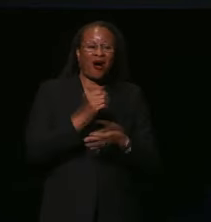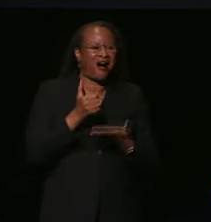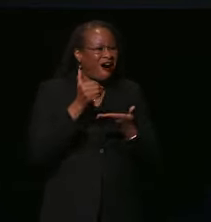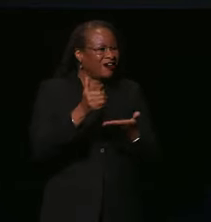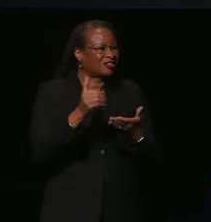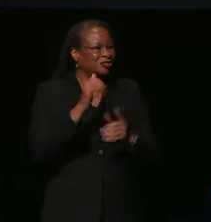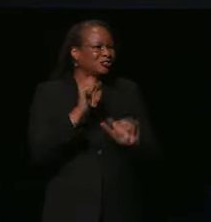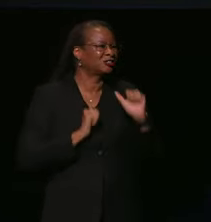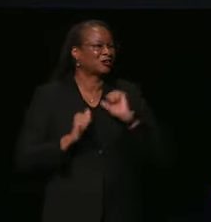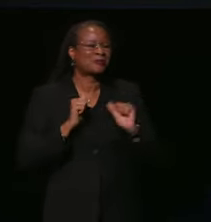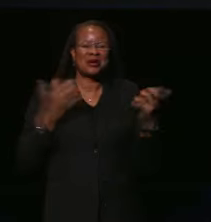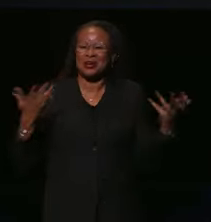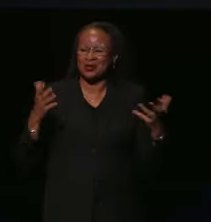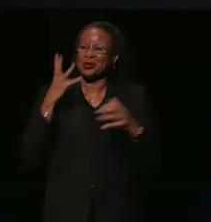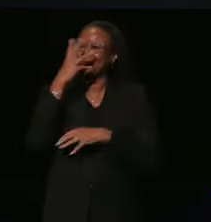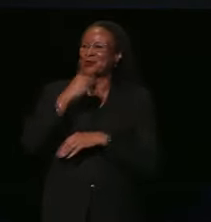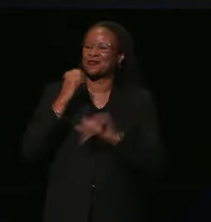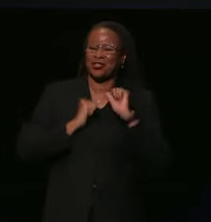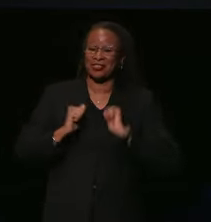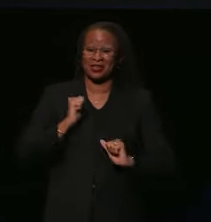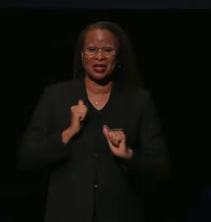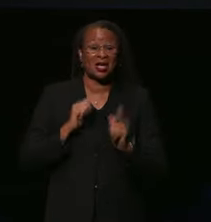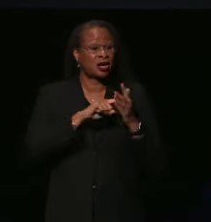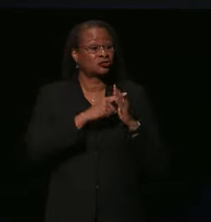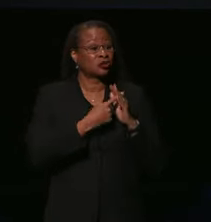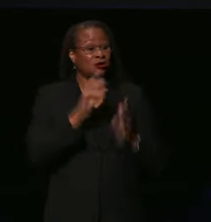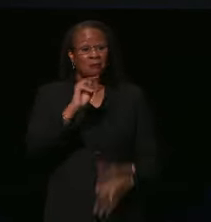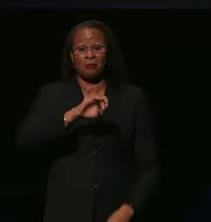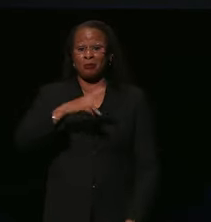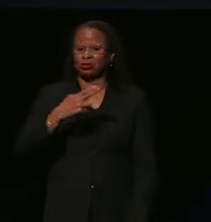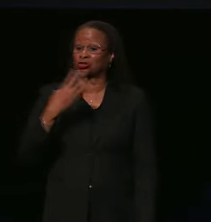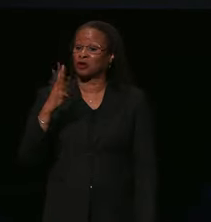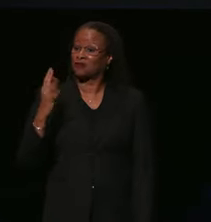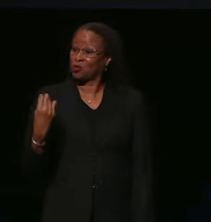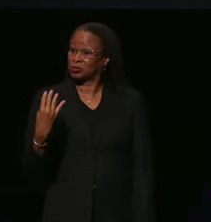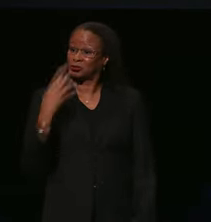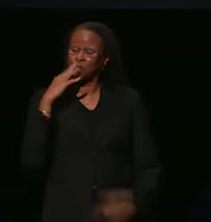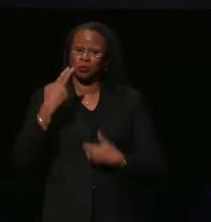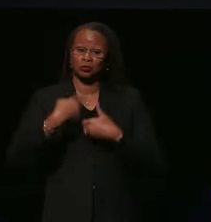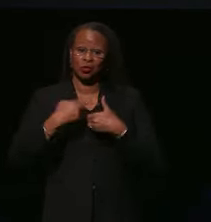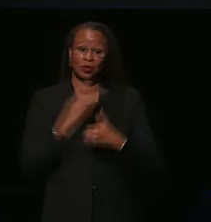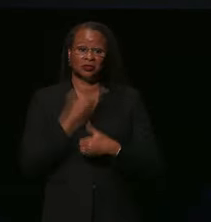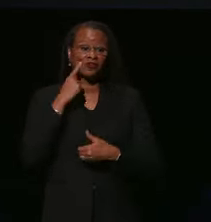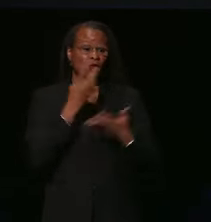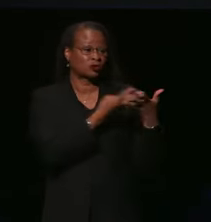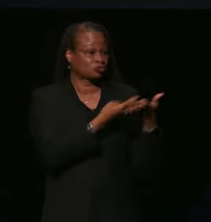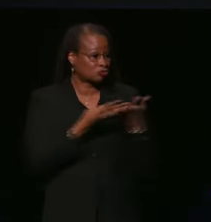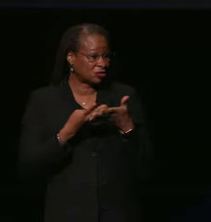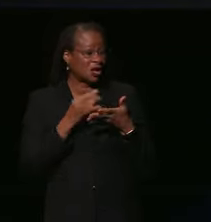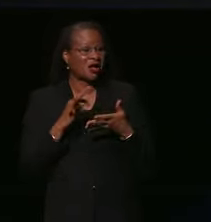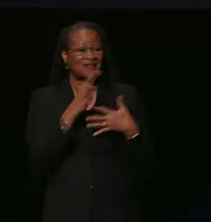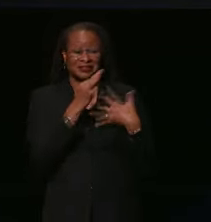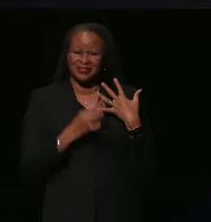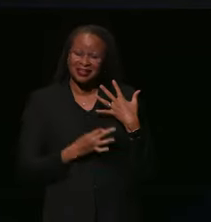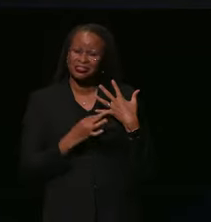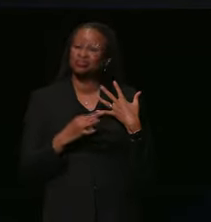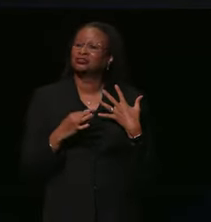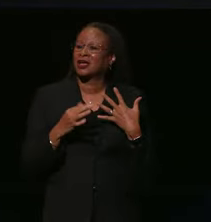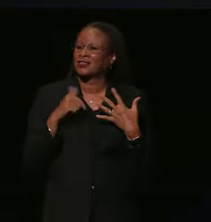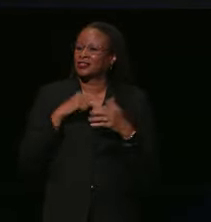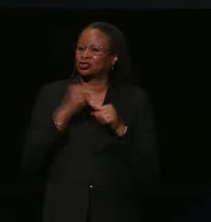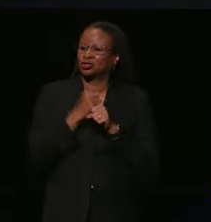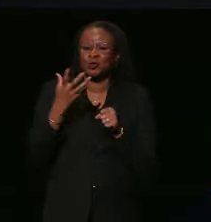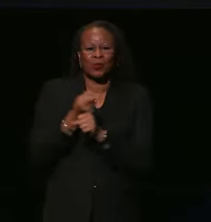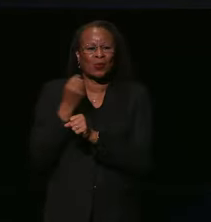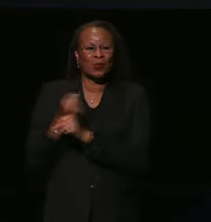here in our beautiful theater. And beginning March 14th, join us for screenings of a selection of this year's